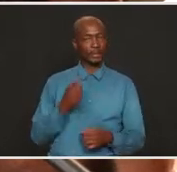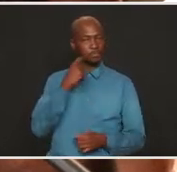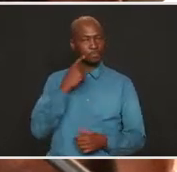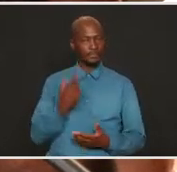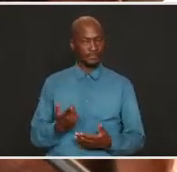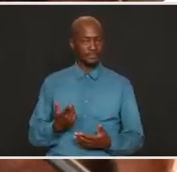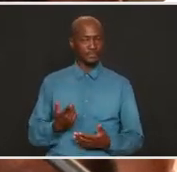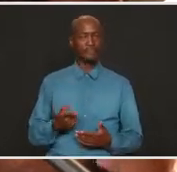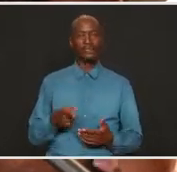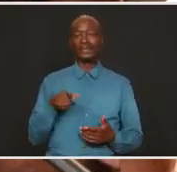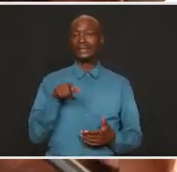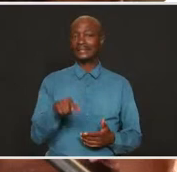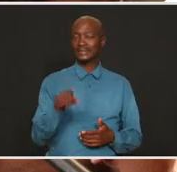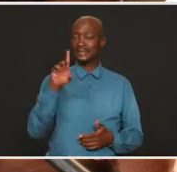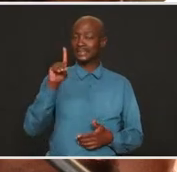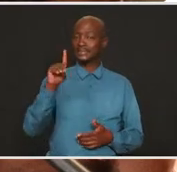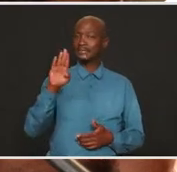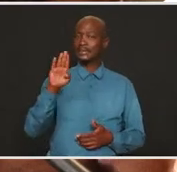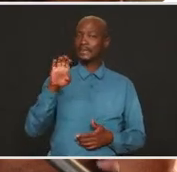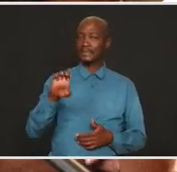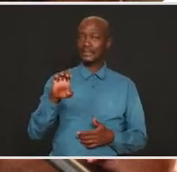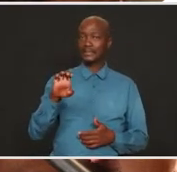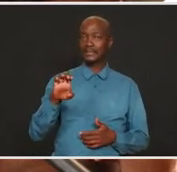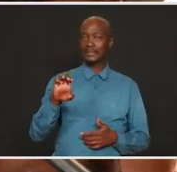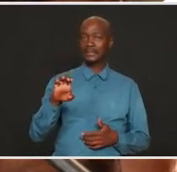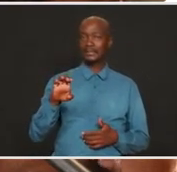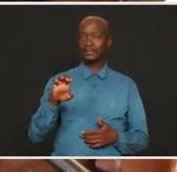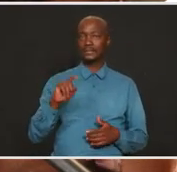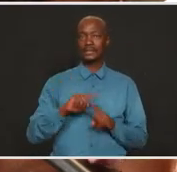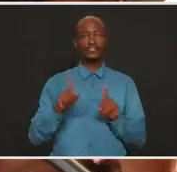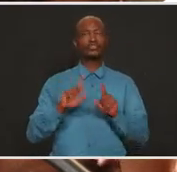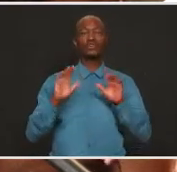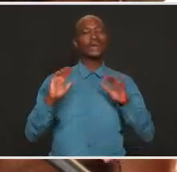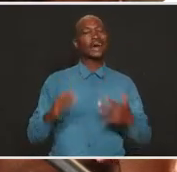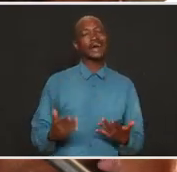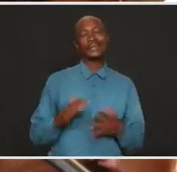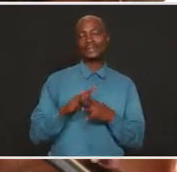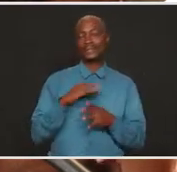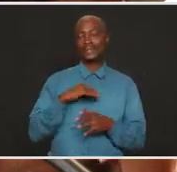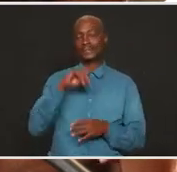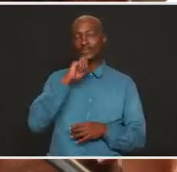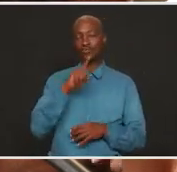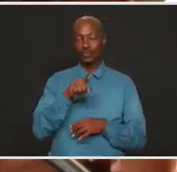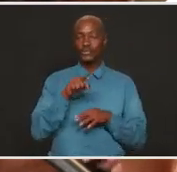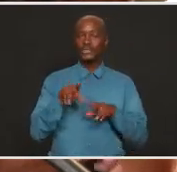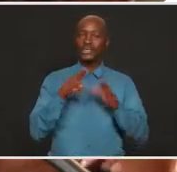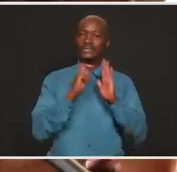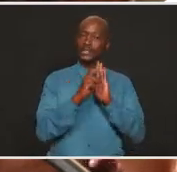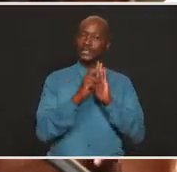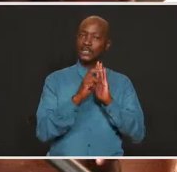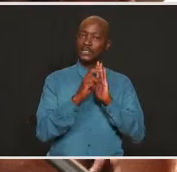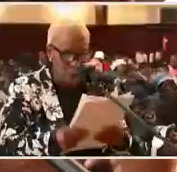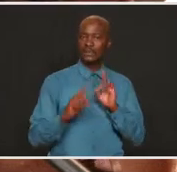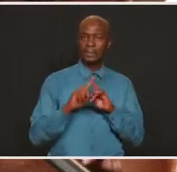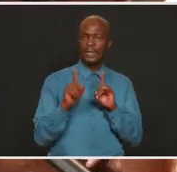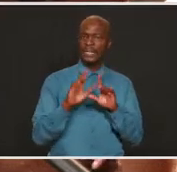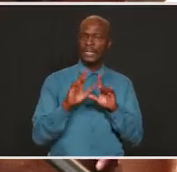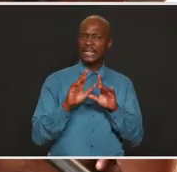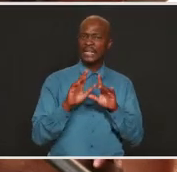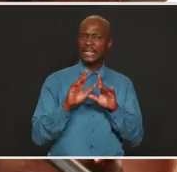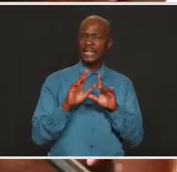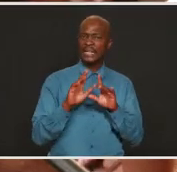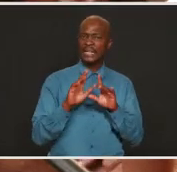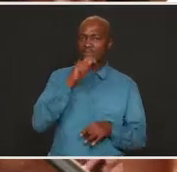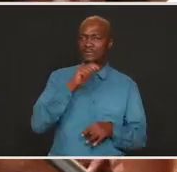DPE may claim that not is how they will use their regulation for but how can we trust